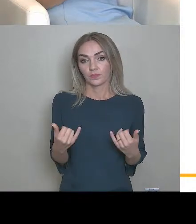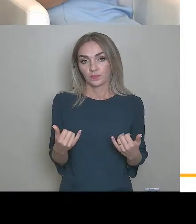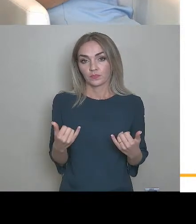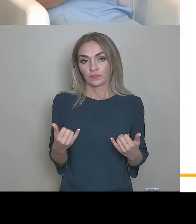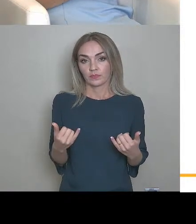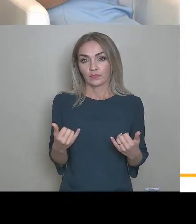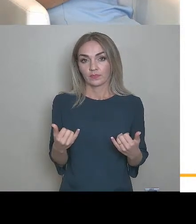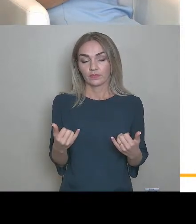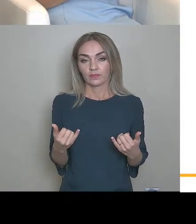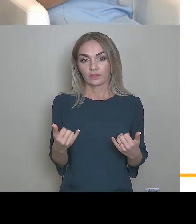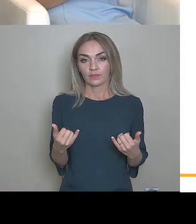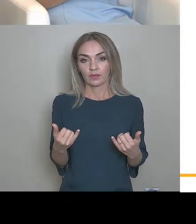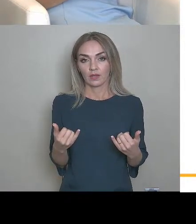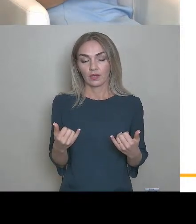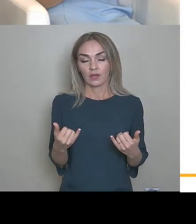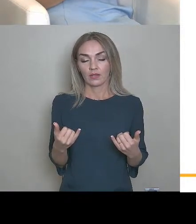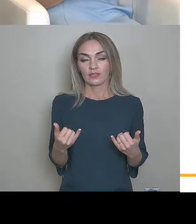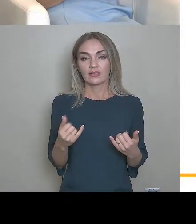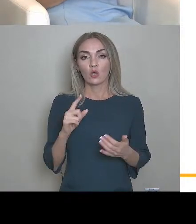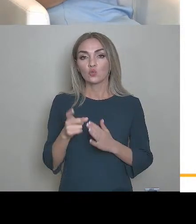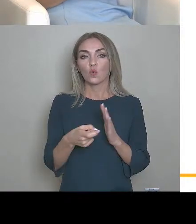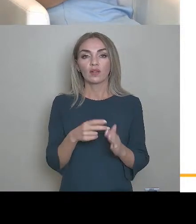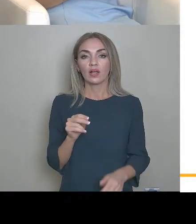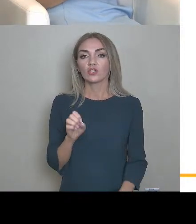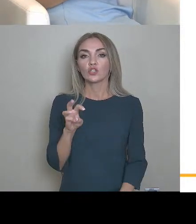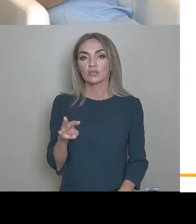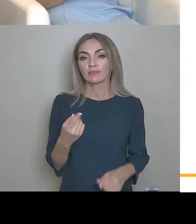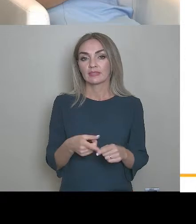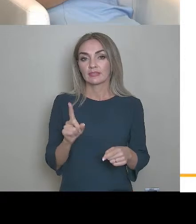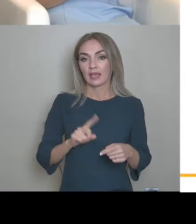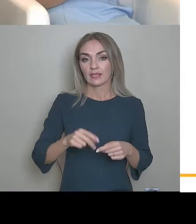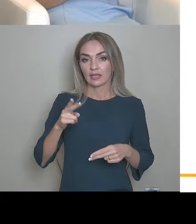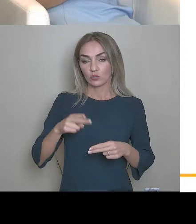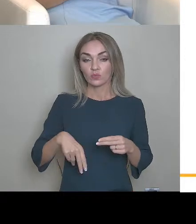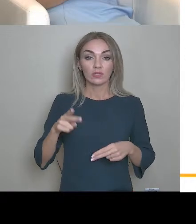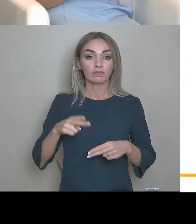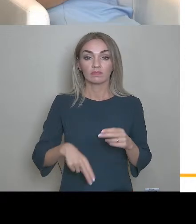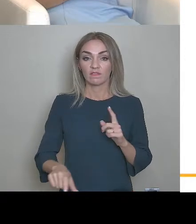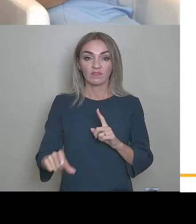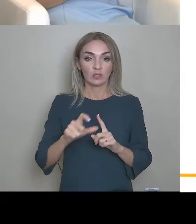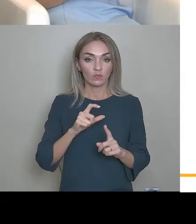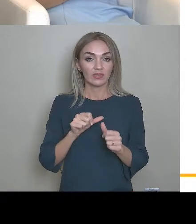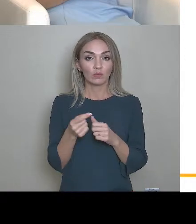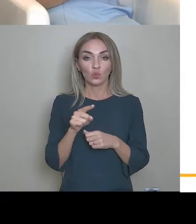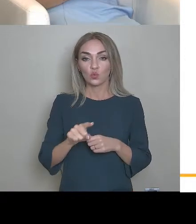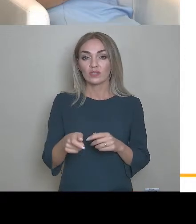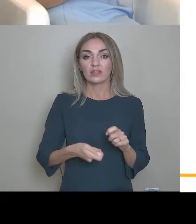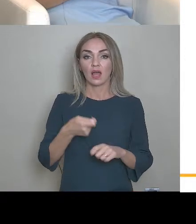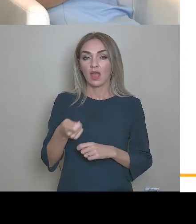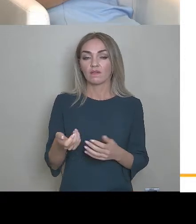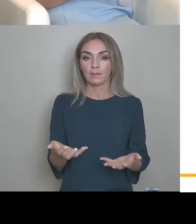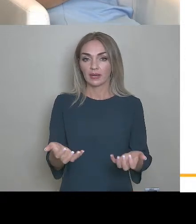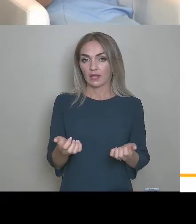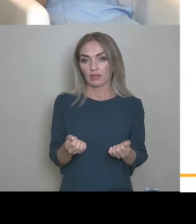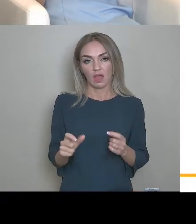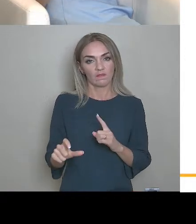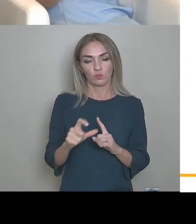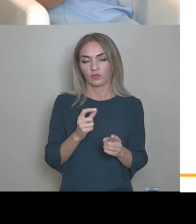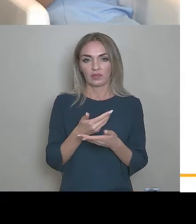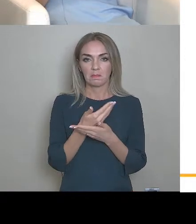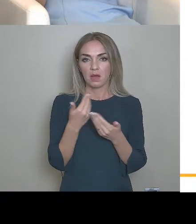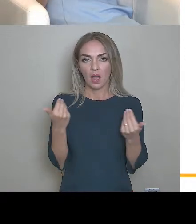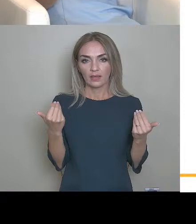get a criminal record certificate, or rather absence of criminal record certificate. There is no response